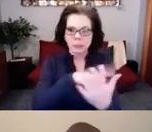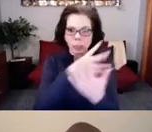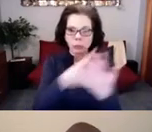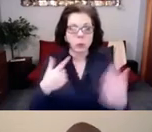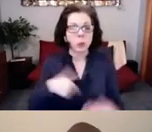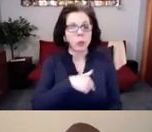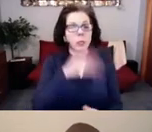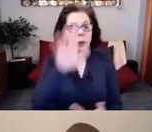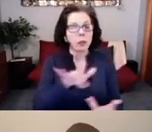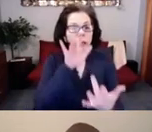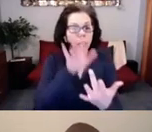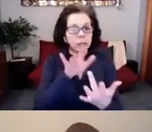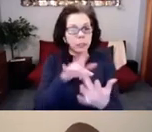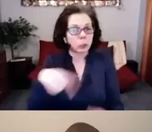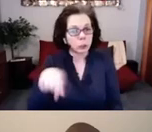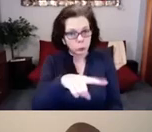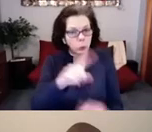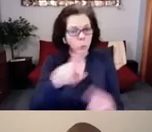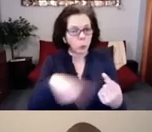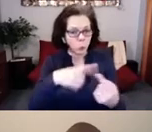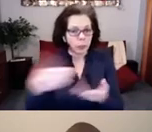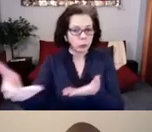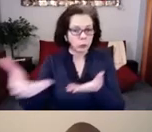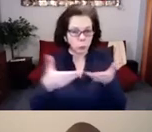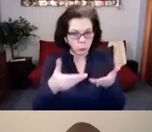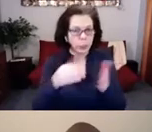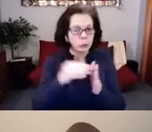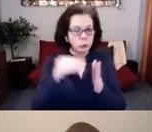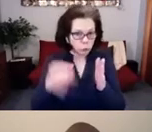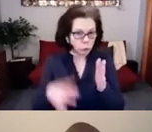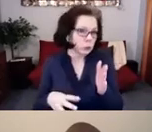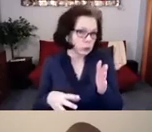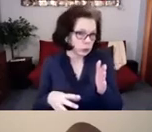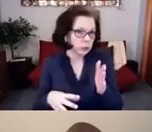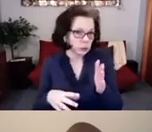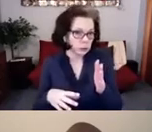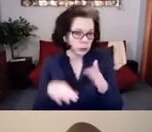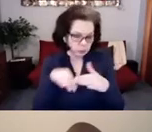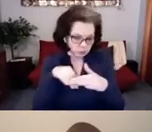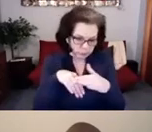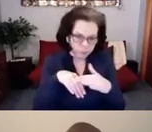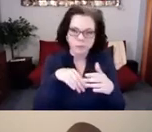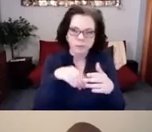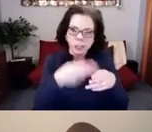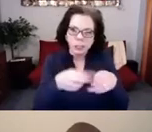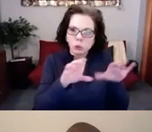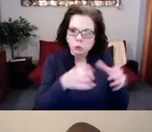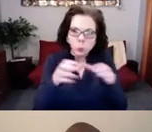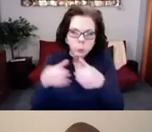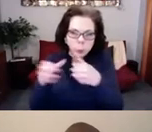about the opportunities to bring students in short pockets to actually take the